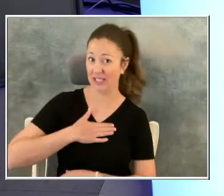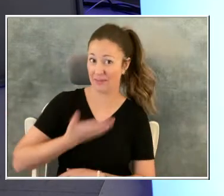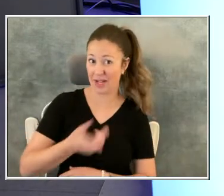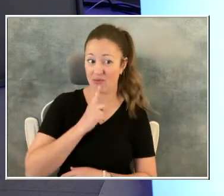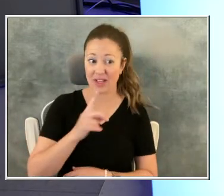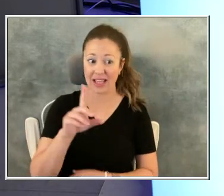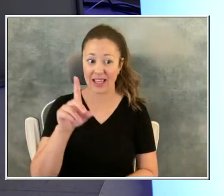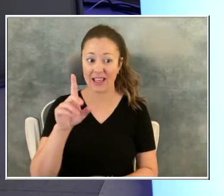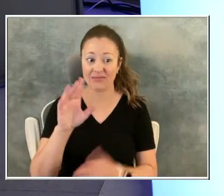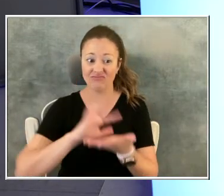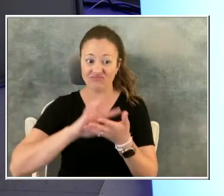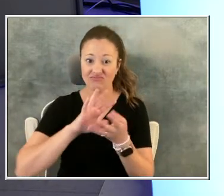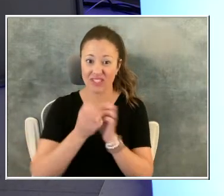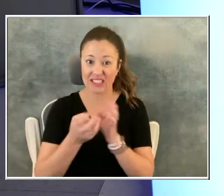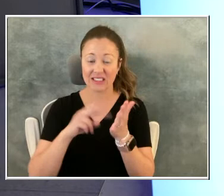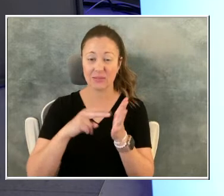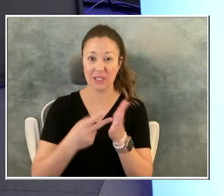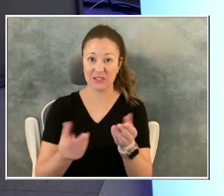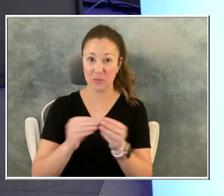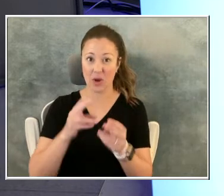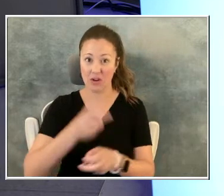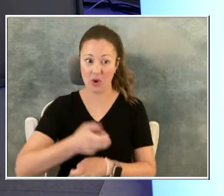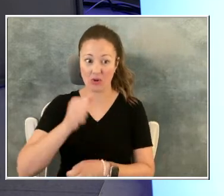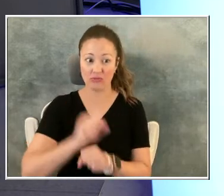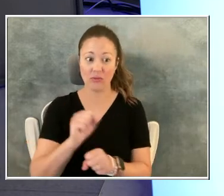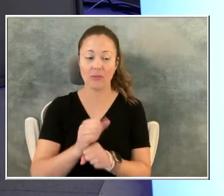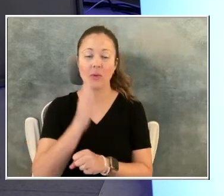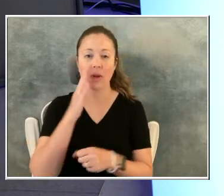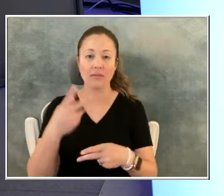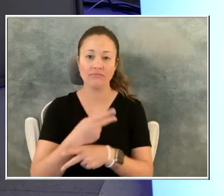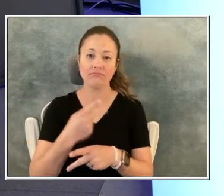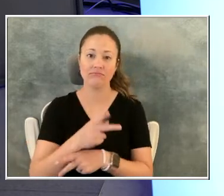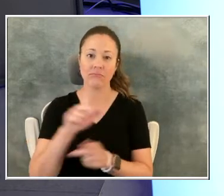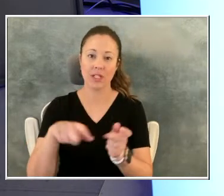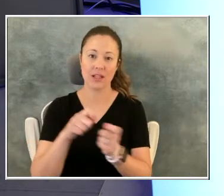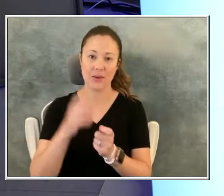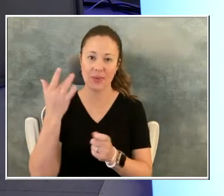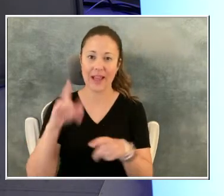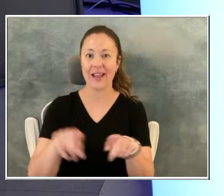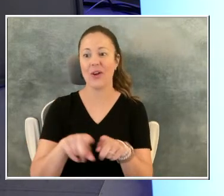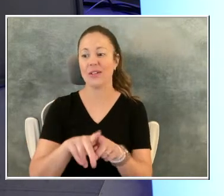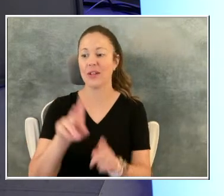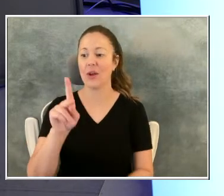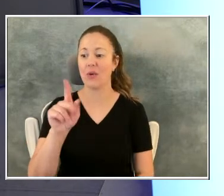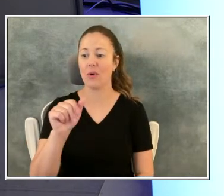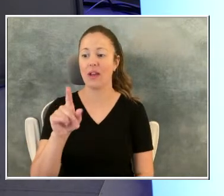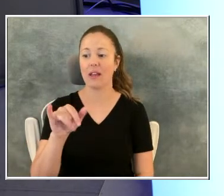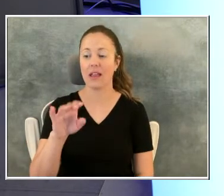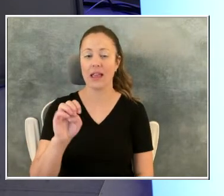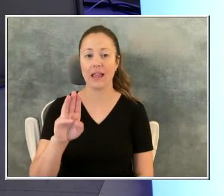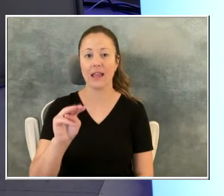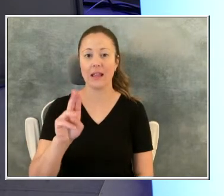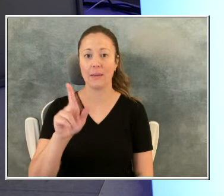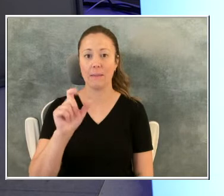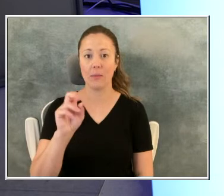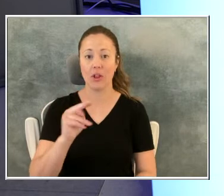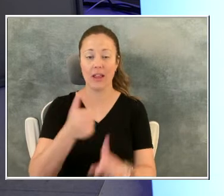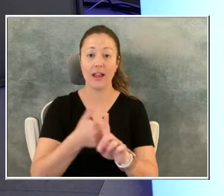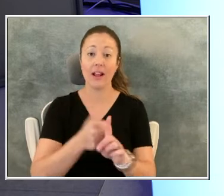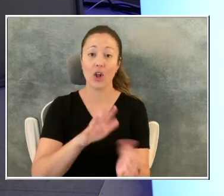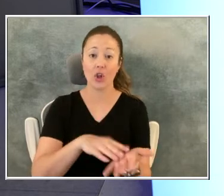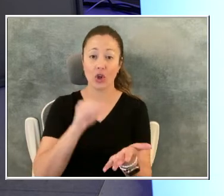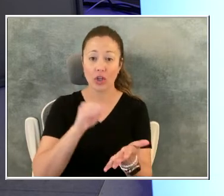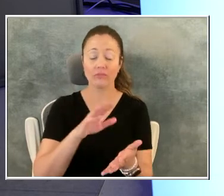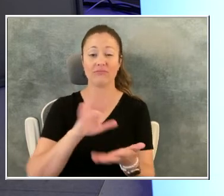challenge. Absolutely. So we'll find out exactly why. We're also joined by Katie Mullen, who learned that she had dense breasts after she had her